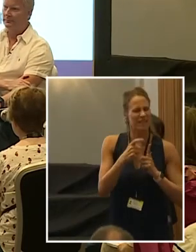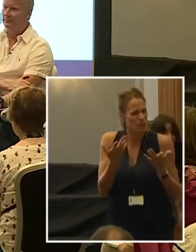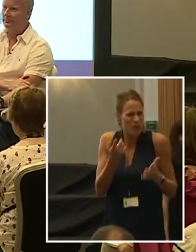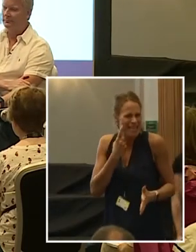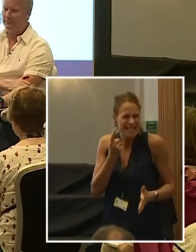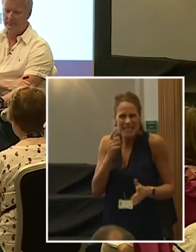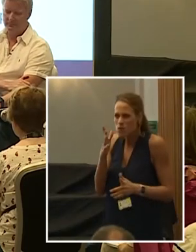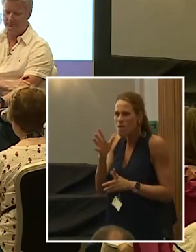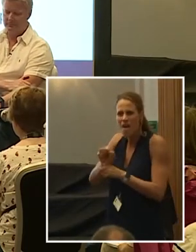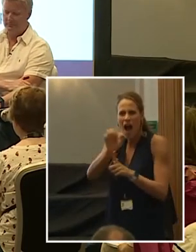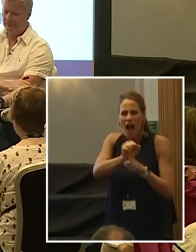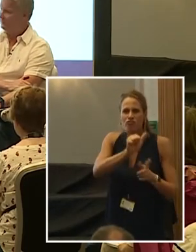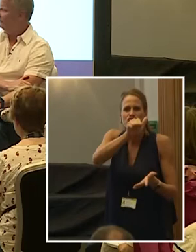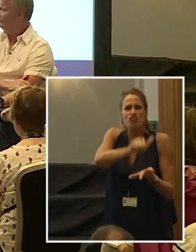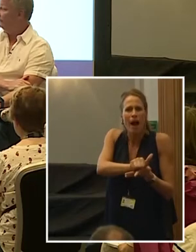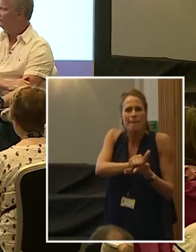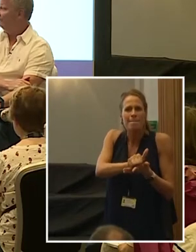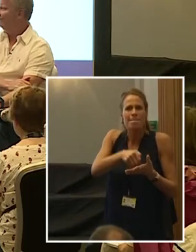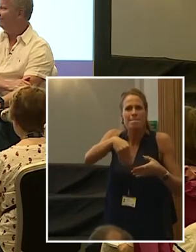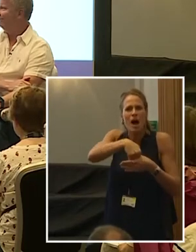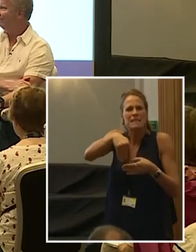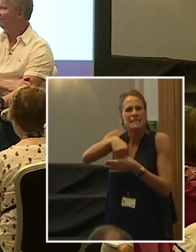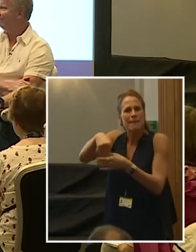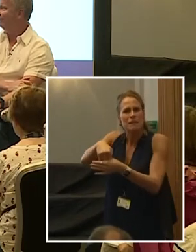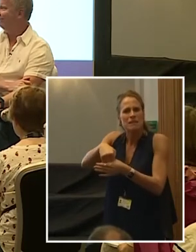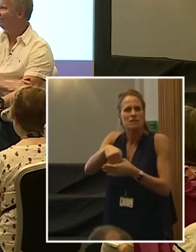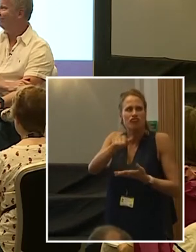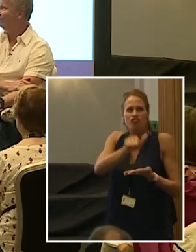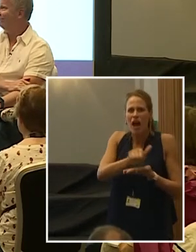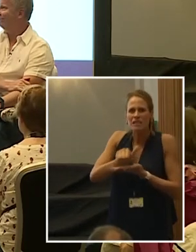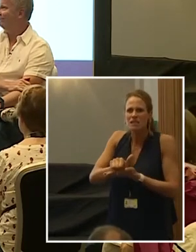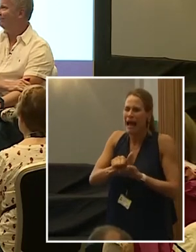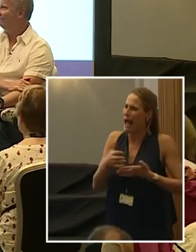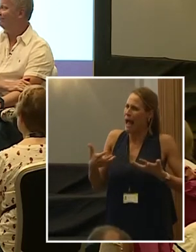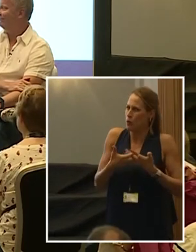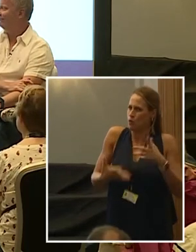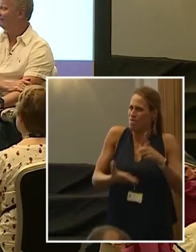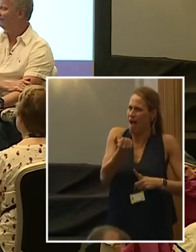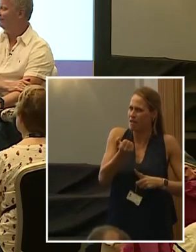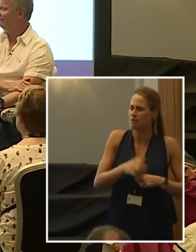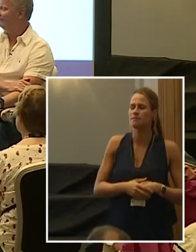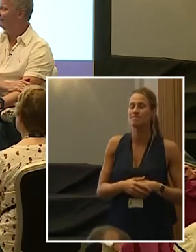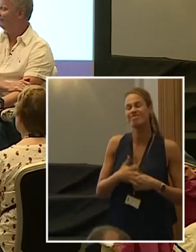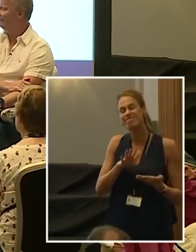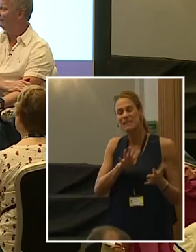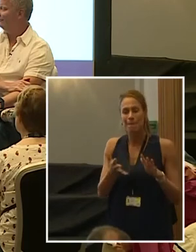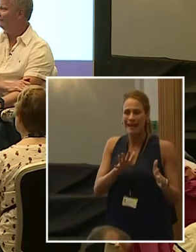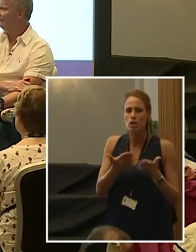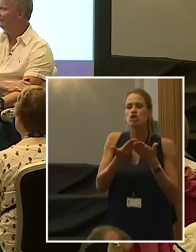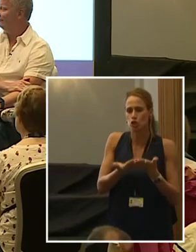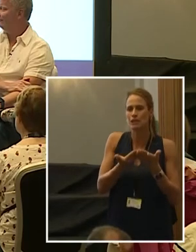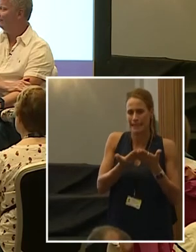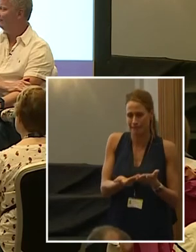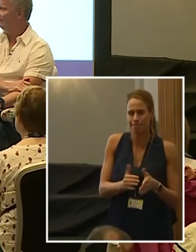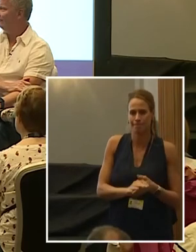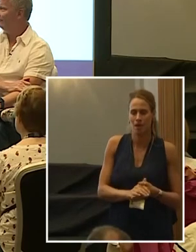are you perhaps overwhelmed with participants, or do you struggle to find participants? So it really depends on the study.